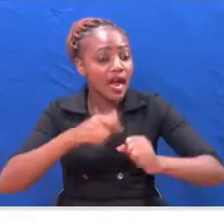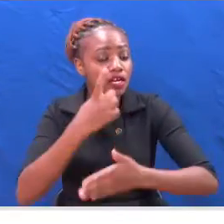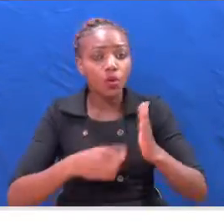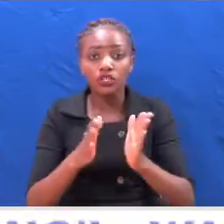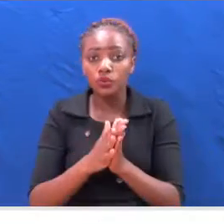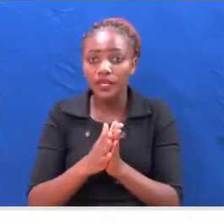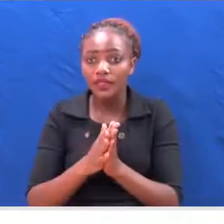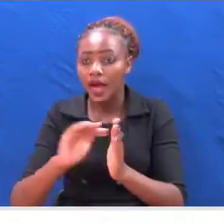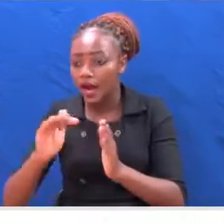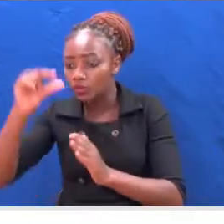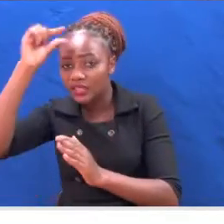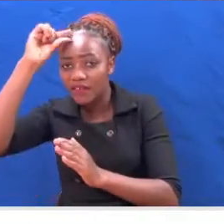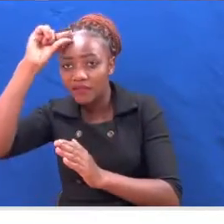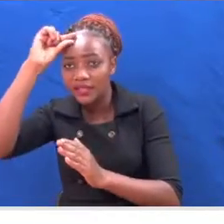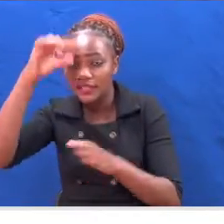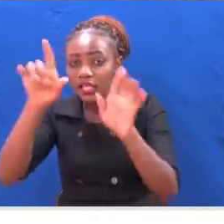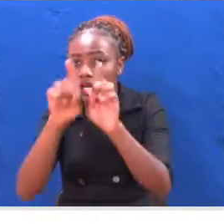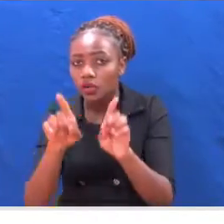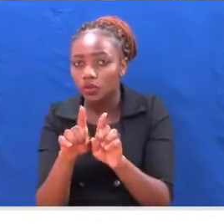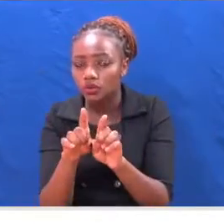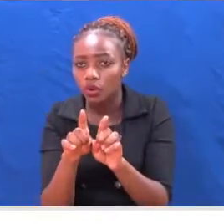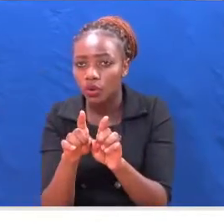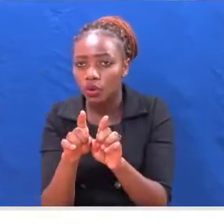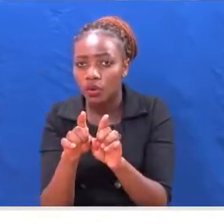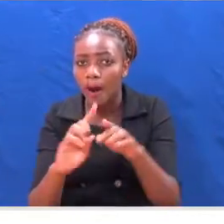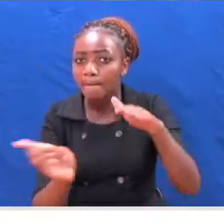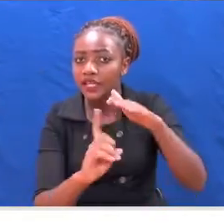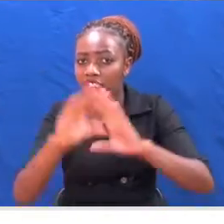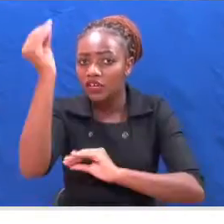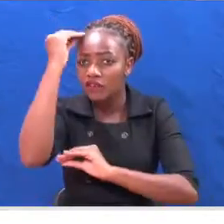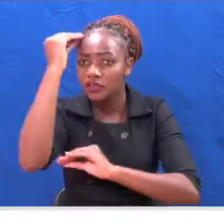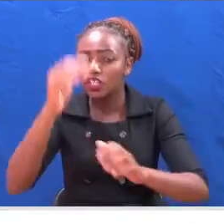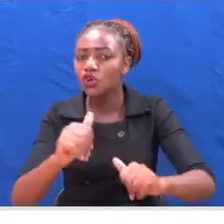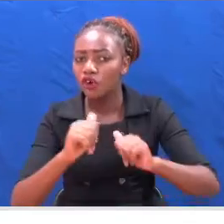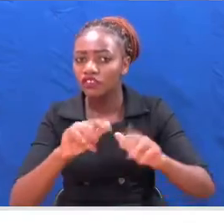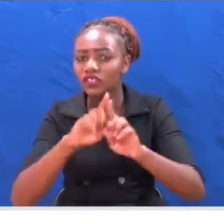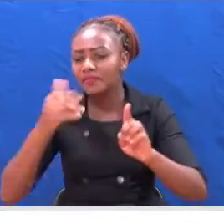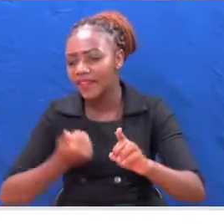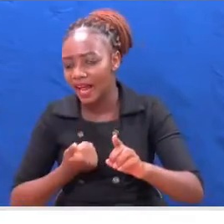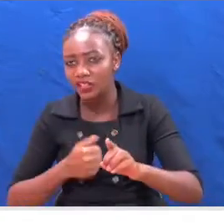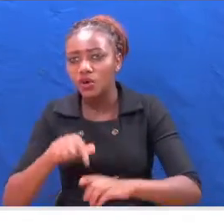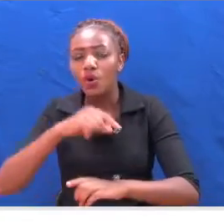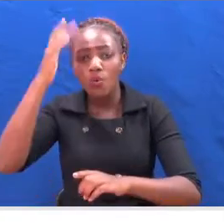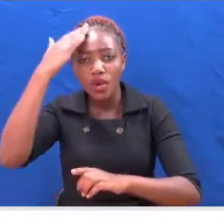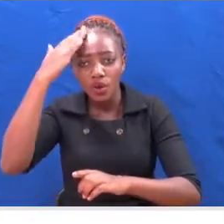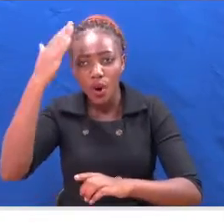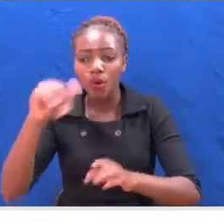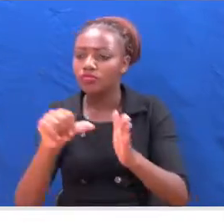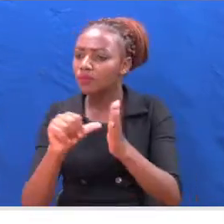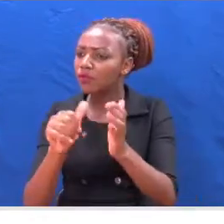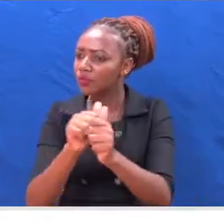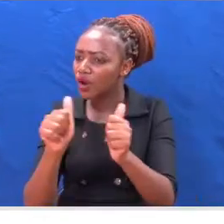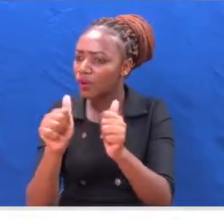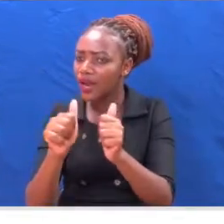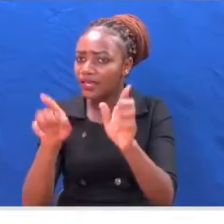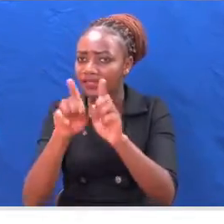the county government and the Ministry of Education officials and Ngao. We know where each one of those